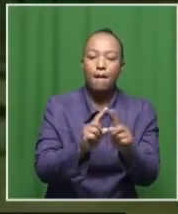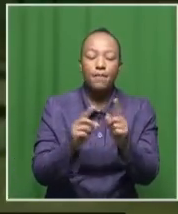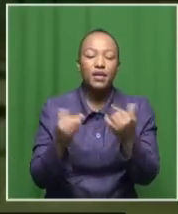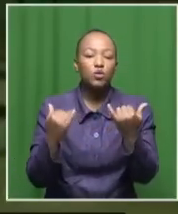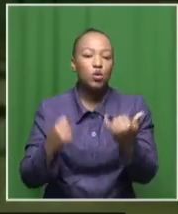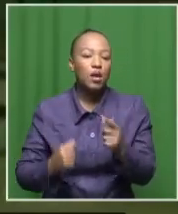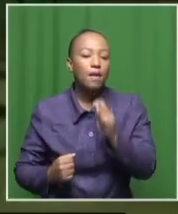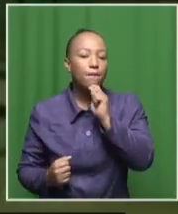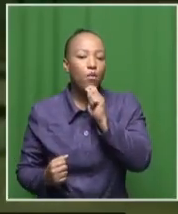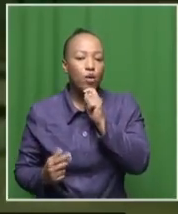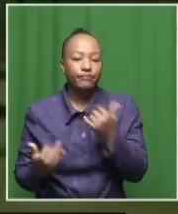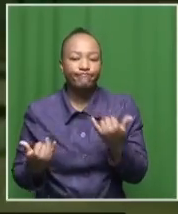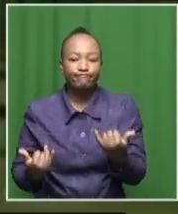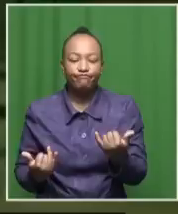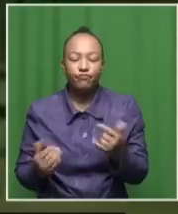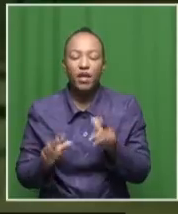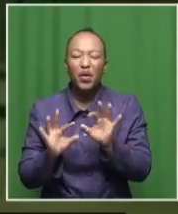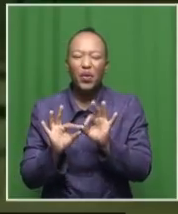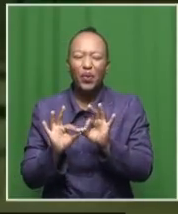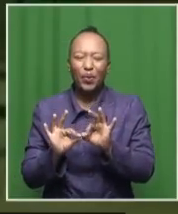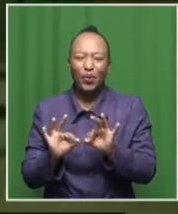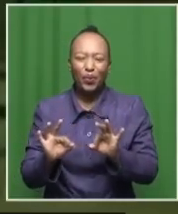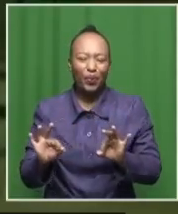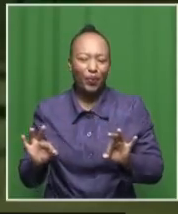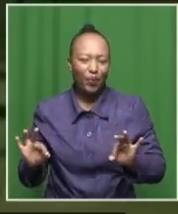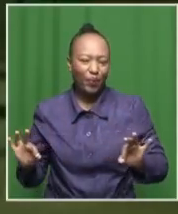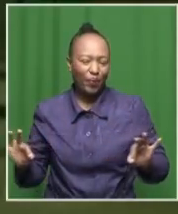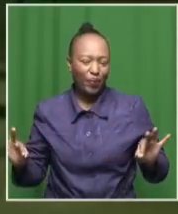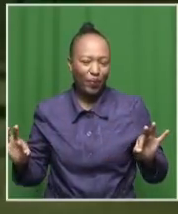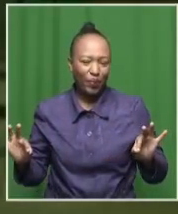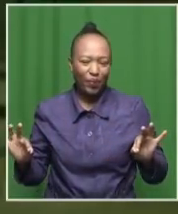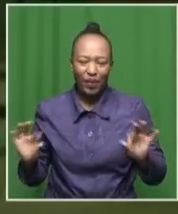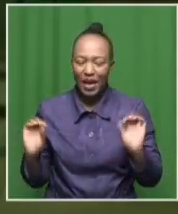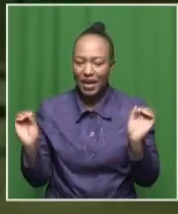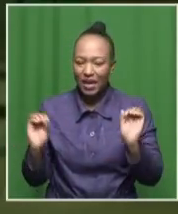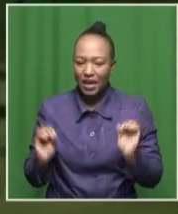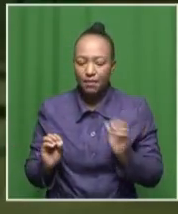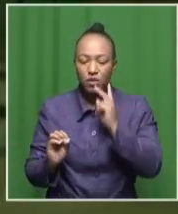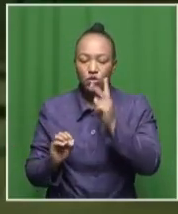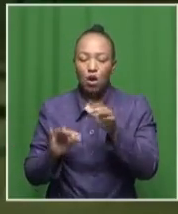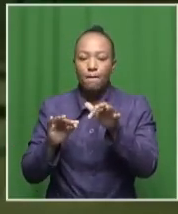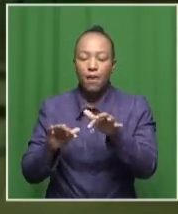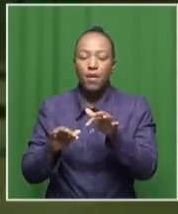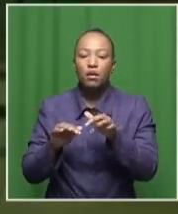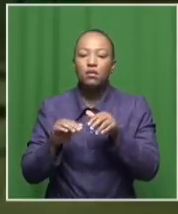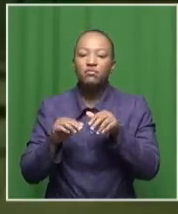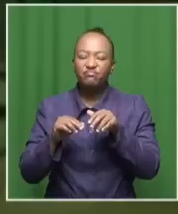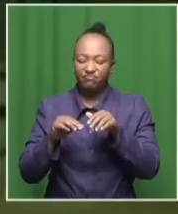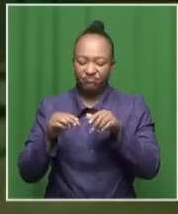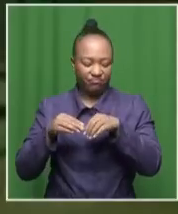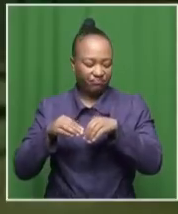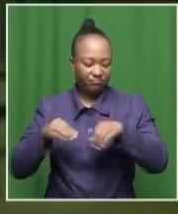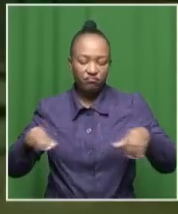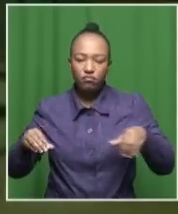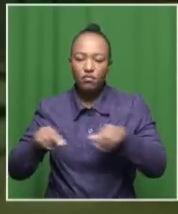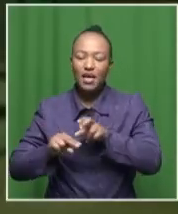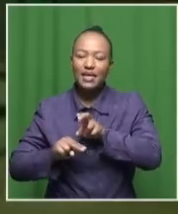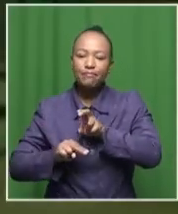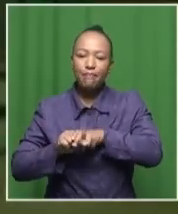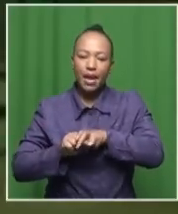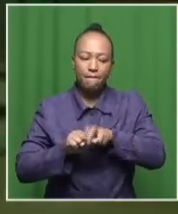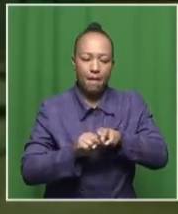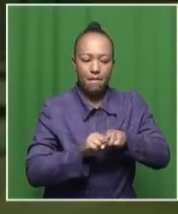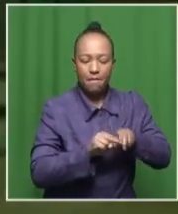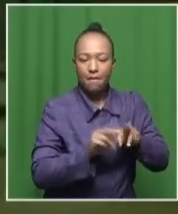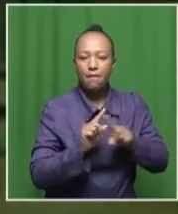is scantily. It is very quiet. It is eerily quiet. I saw some people just sitting on benches. They don't know where to go and what to